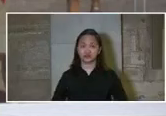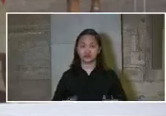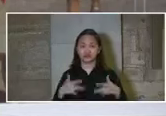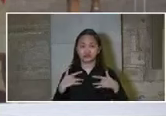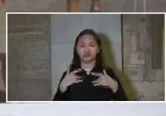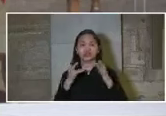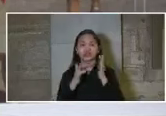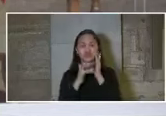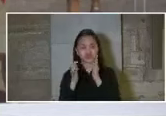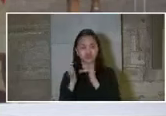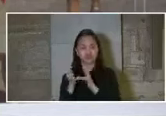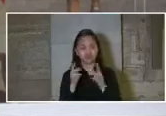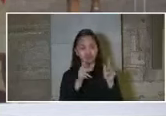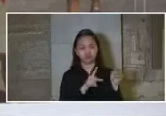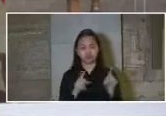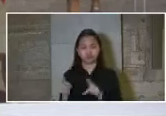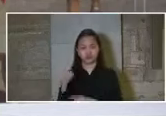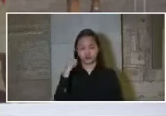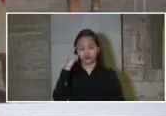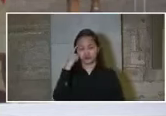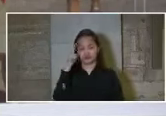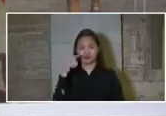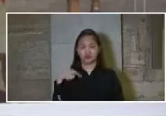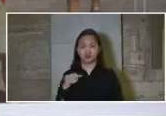Jesus has prepared for all of us.